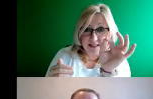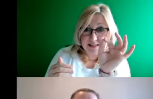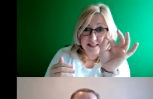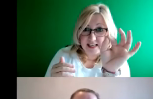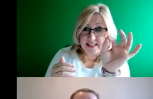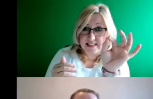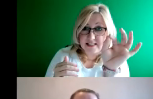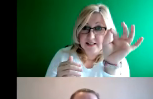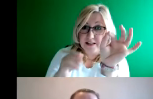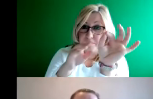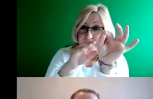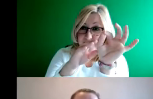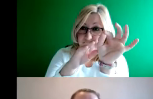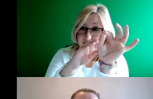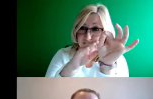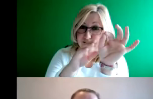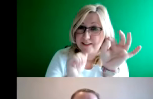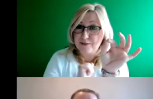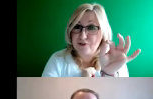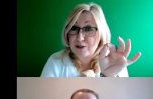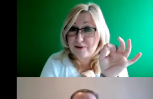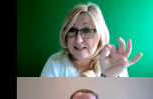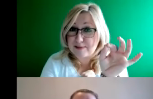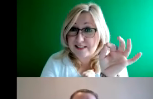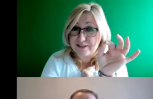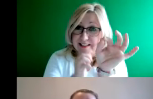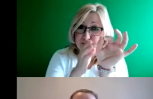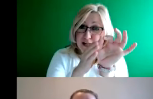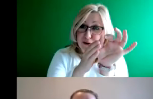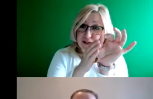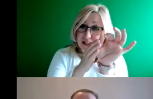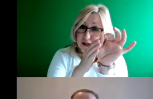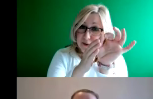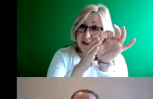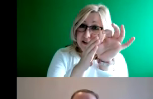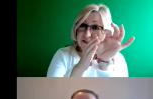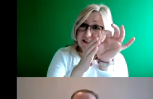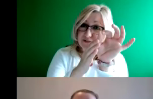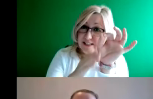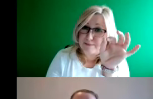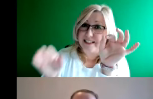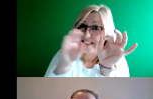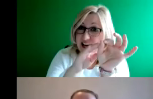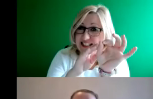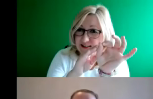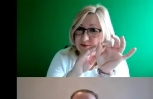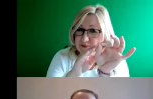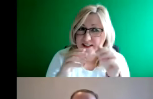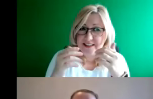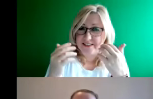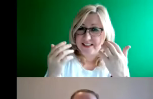something stated, but then there's sort of, we've talked about invisible surrogates, but now we're going to talk about there's invisible